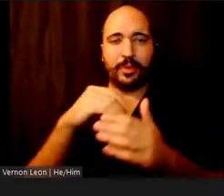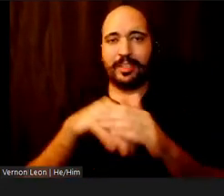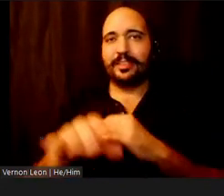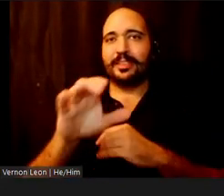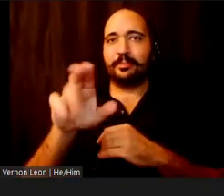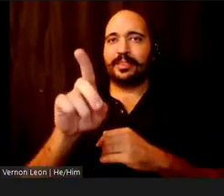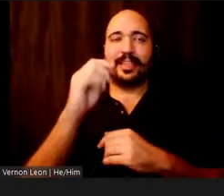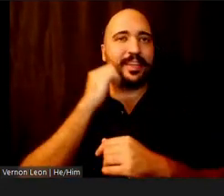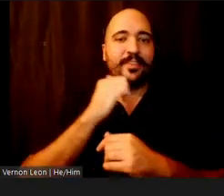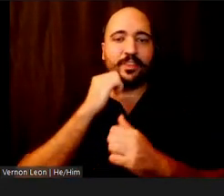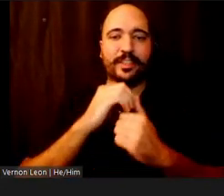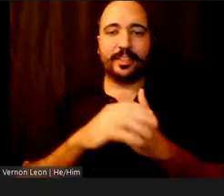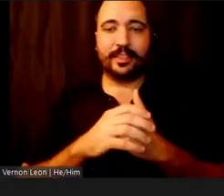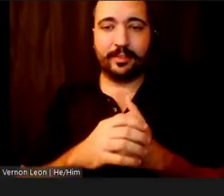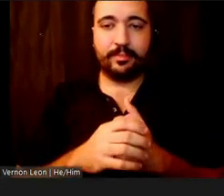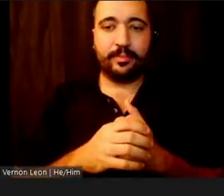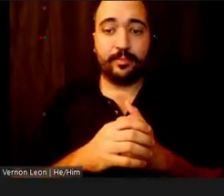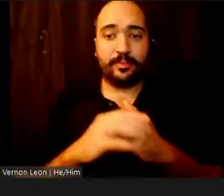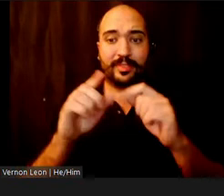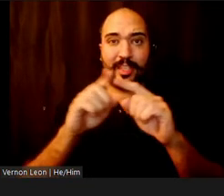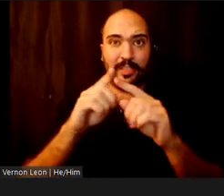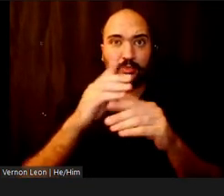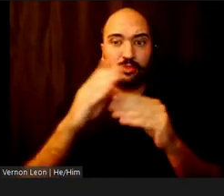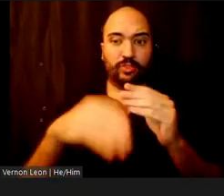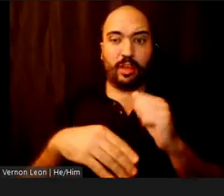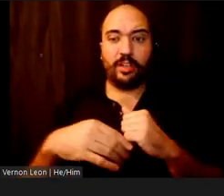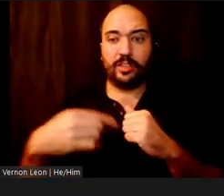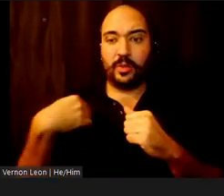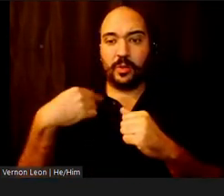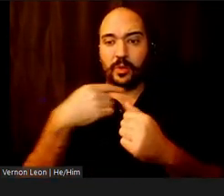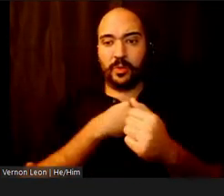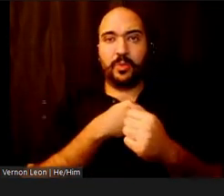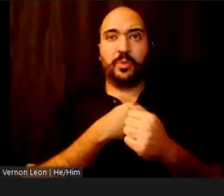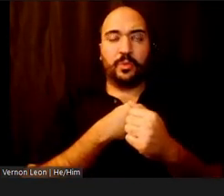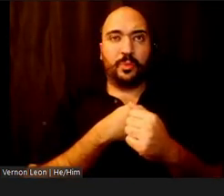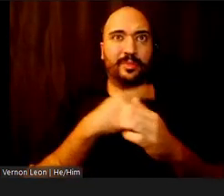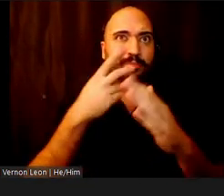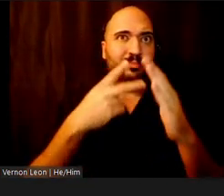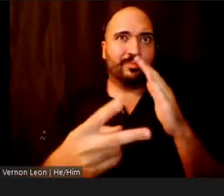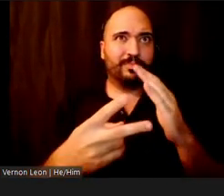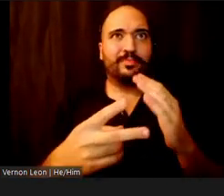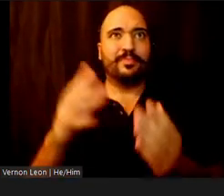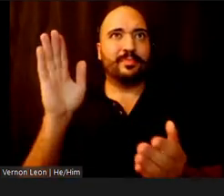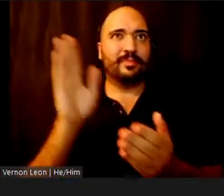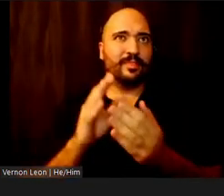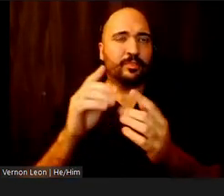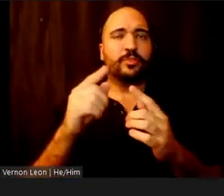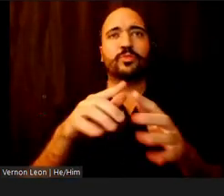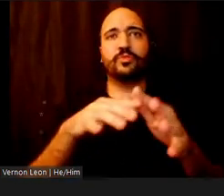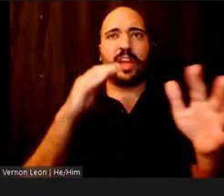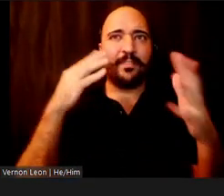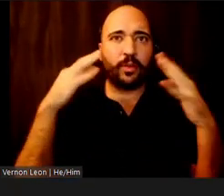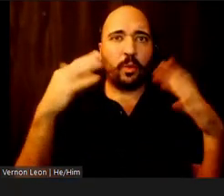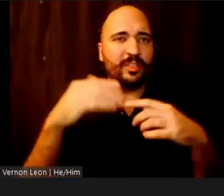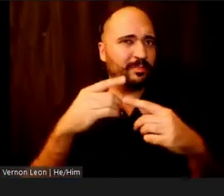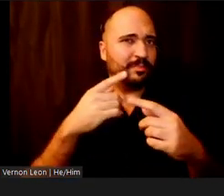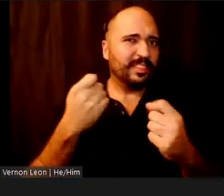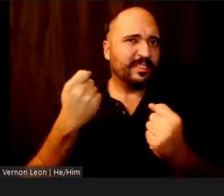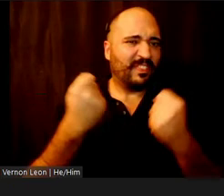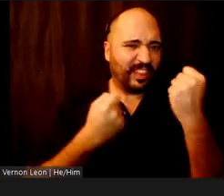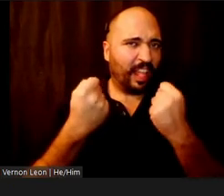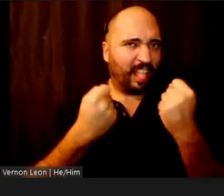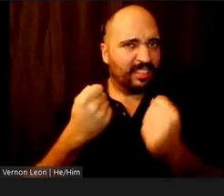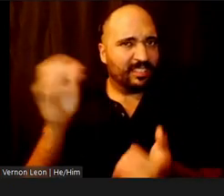each day. As a result, we anticipate improvements in air quality and traffic noise as there would be fewer vehicles, and we anticipate